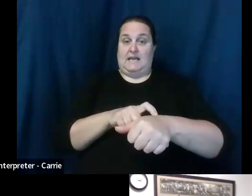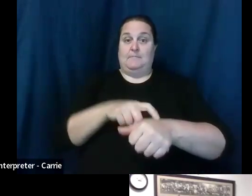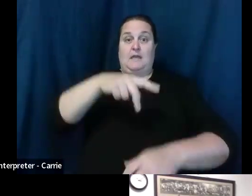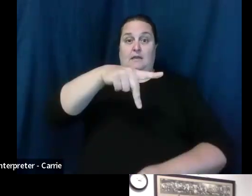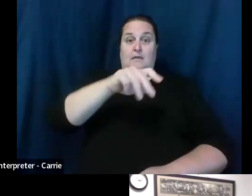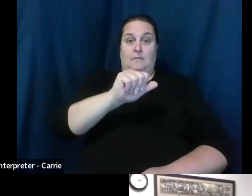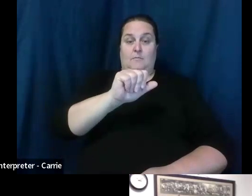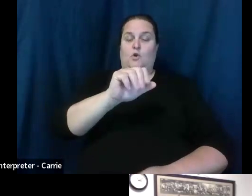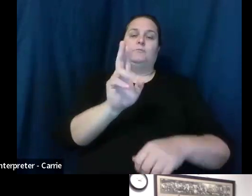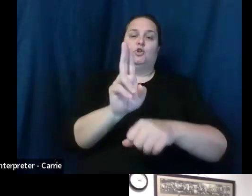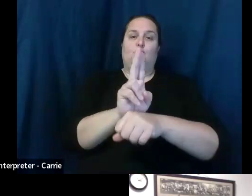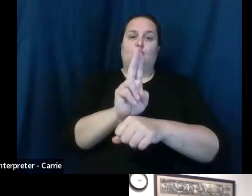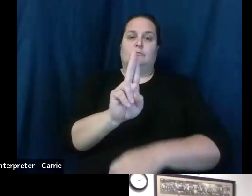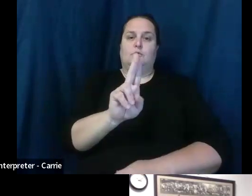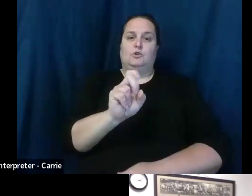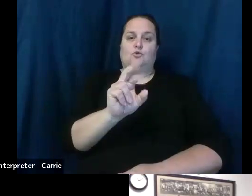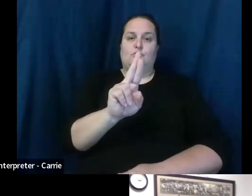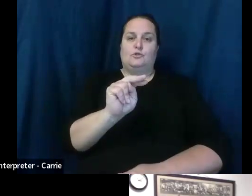thing